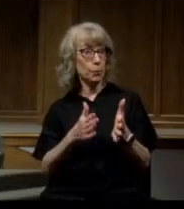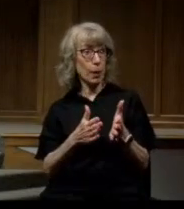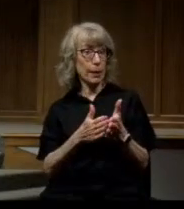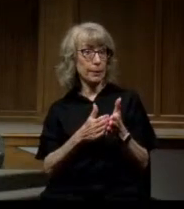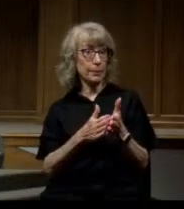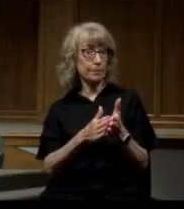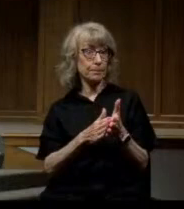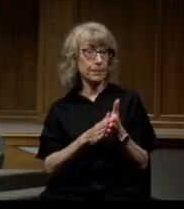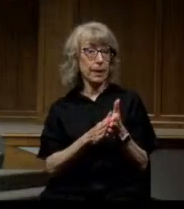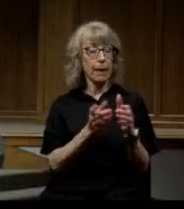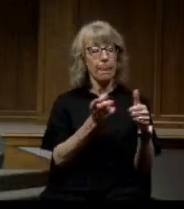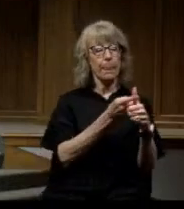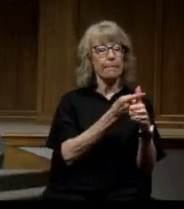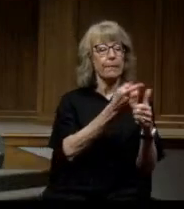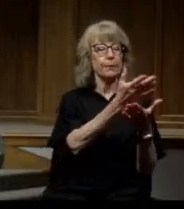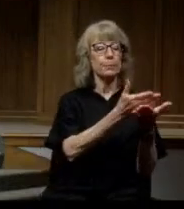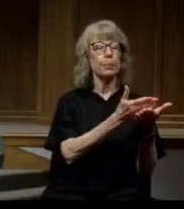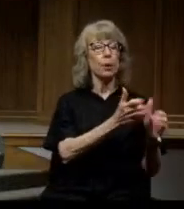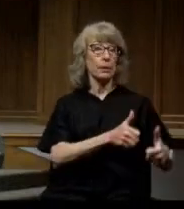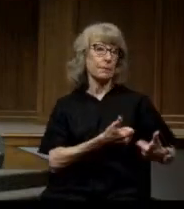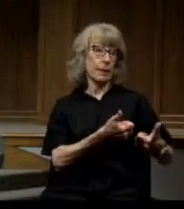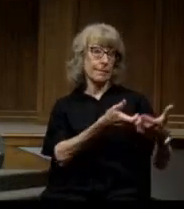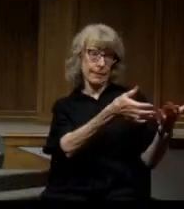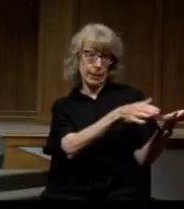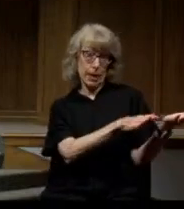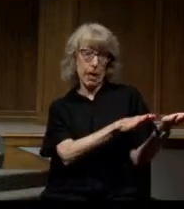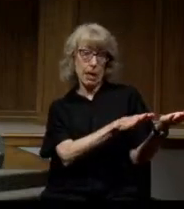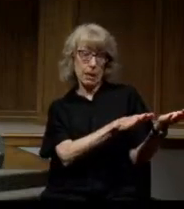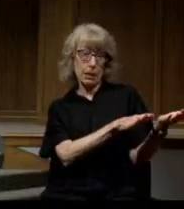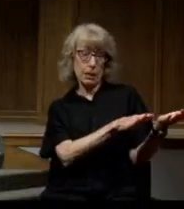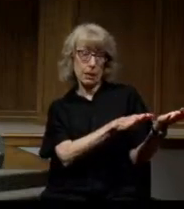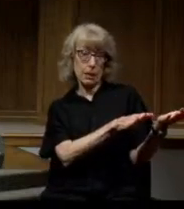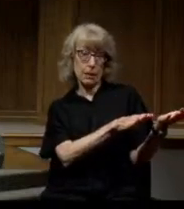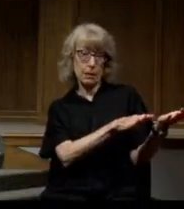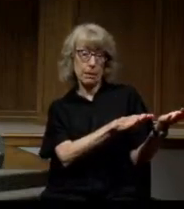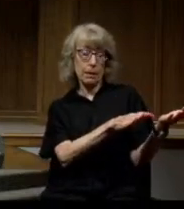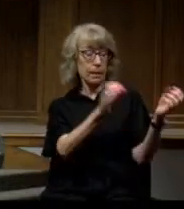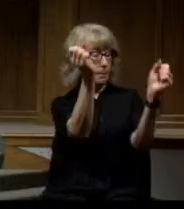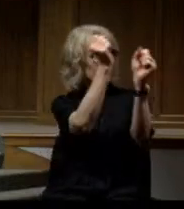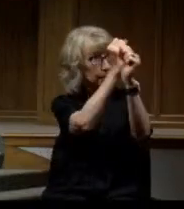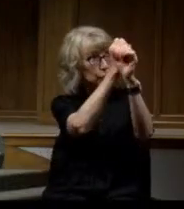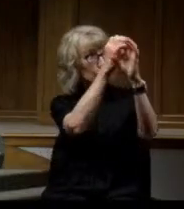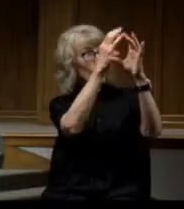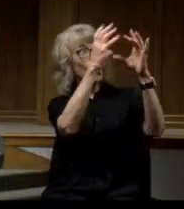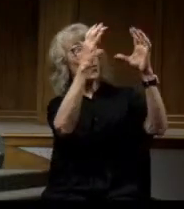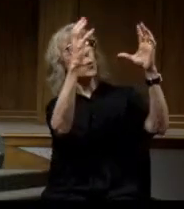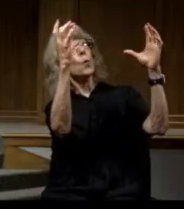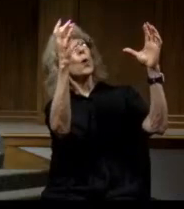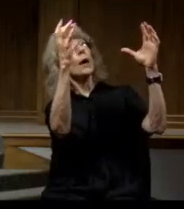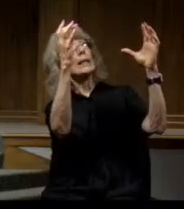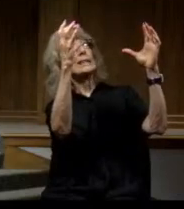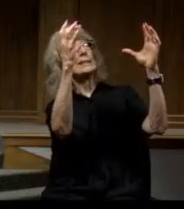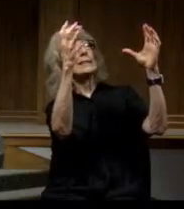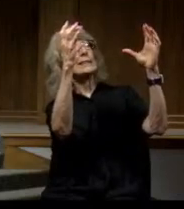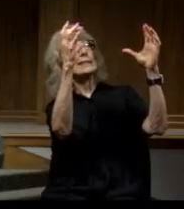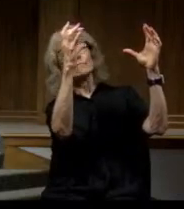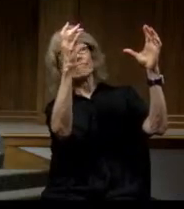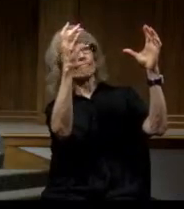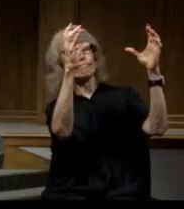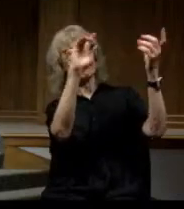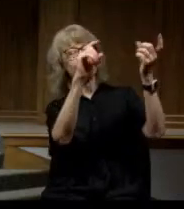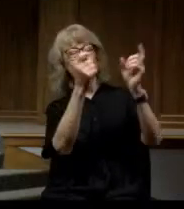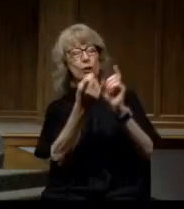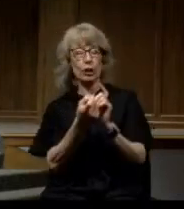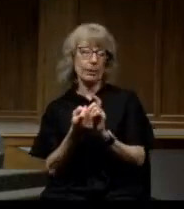he means the first half of life, the big dream is over, and we realize we can defy